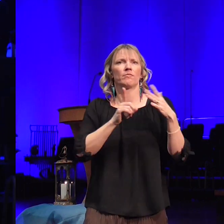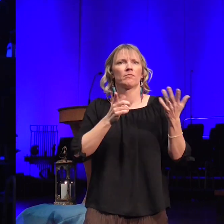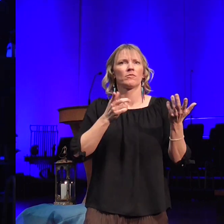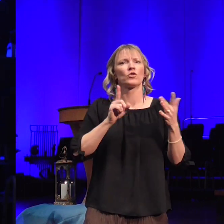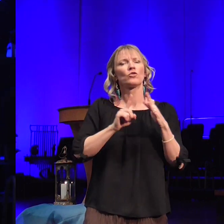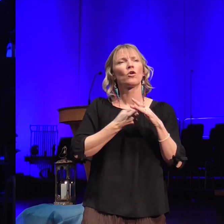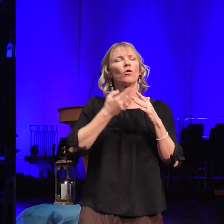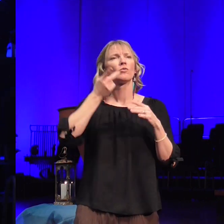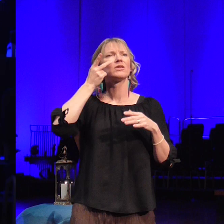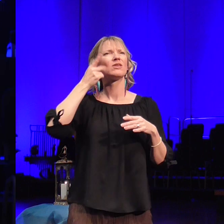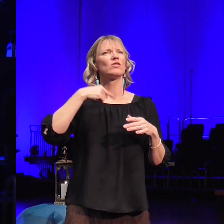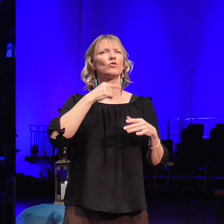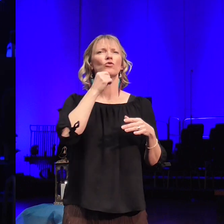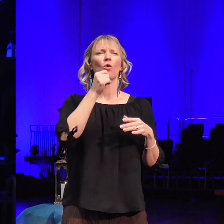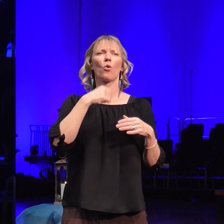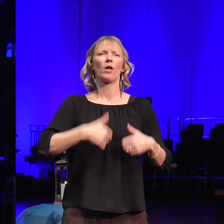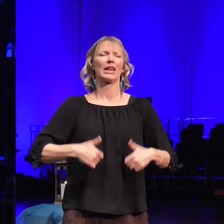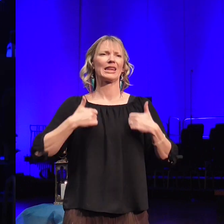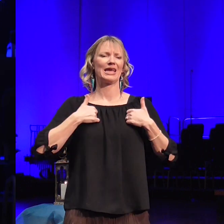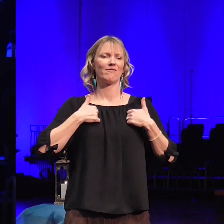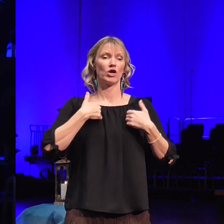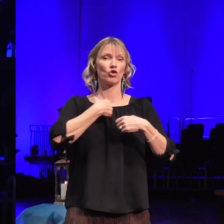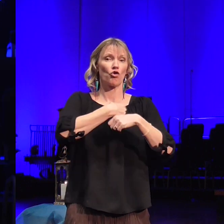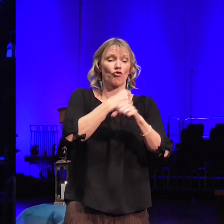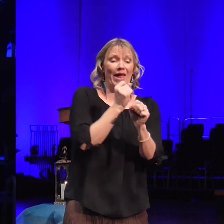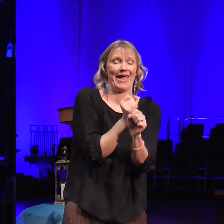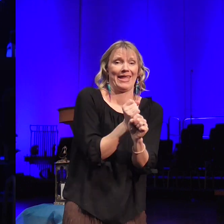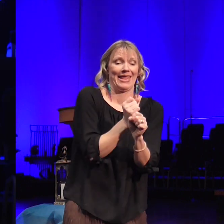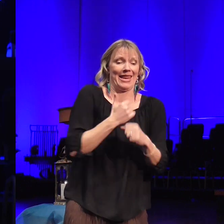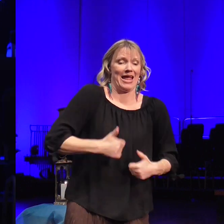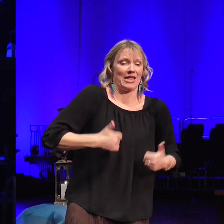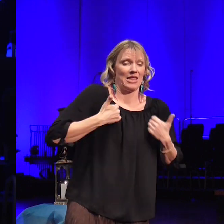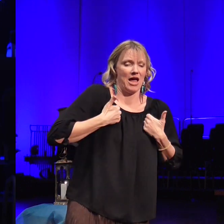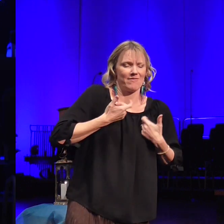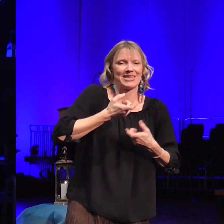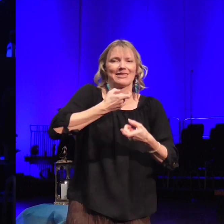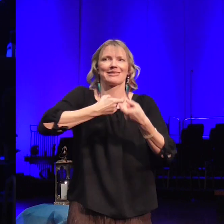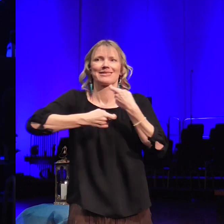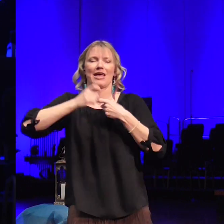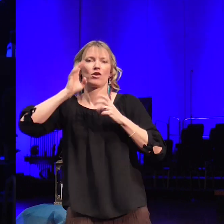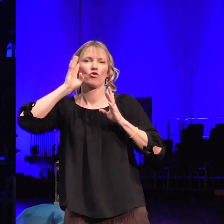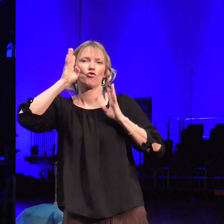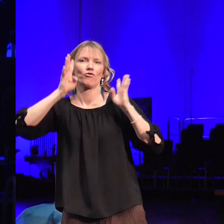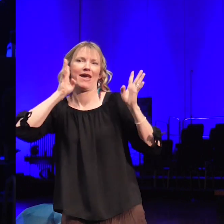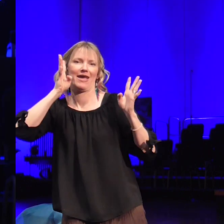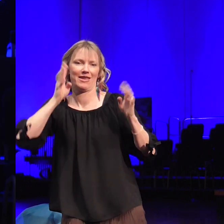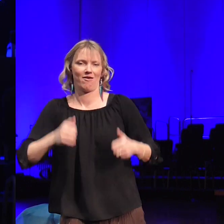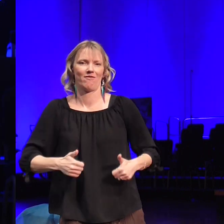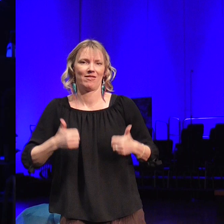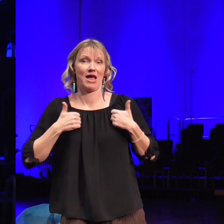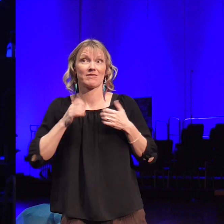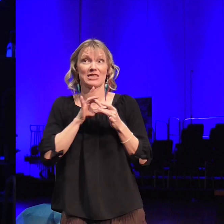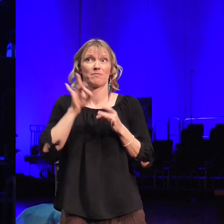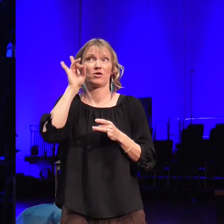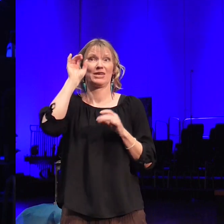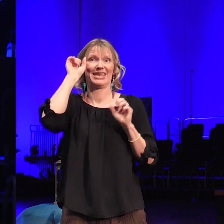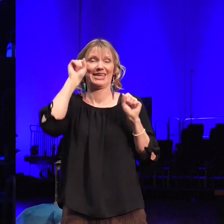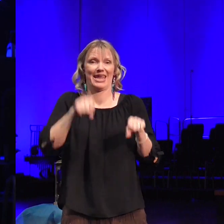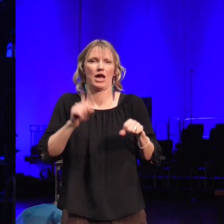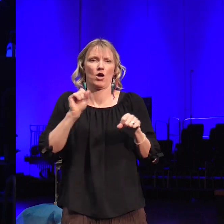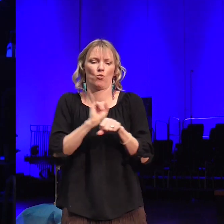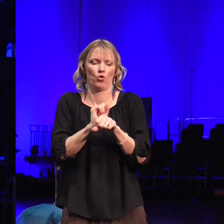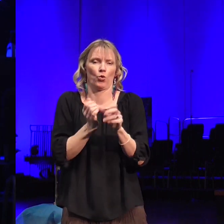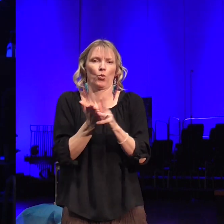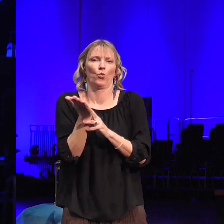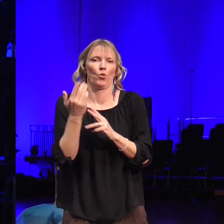in created lives, but in creative lives that the Spirit can do much through us to accomplish.